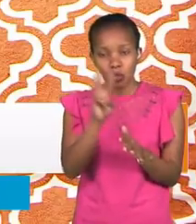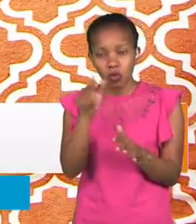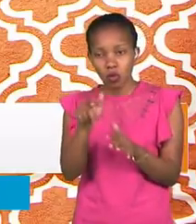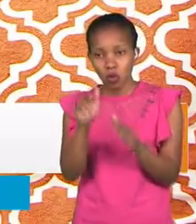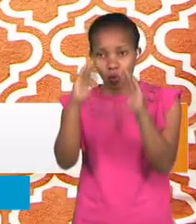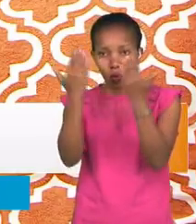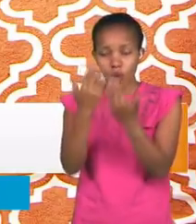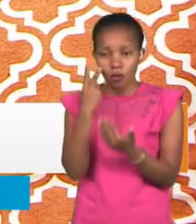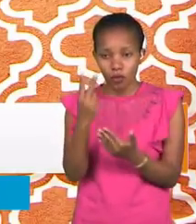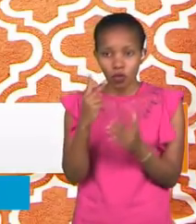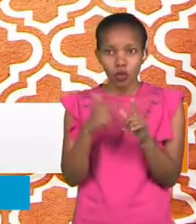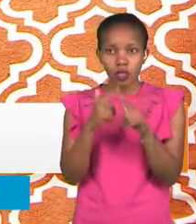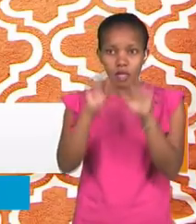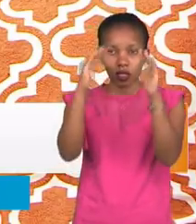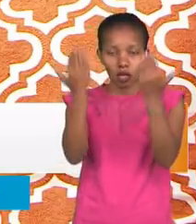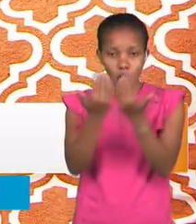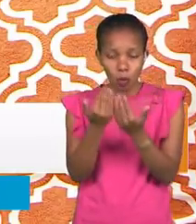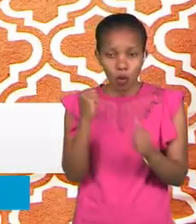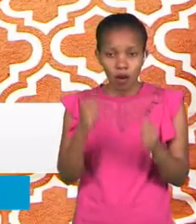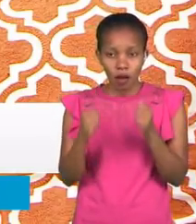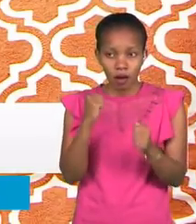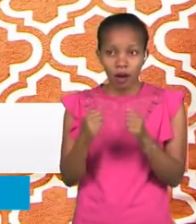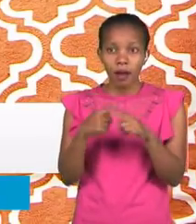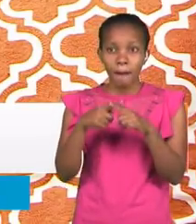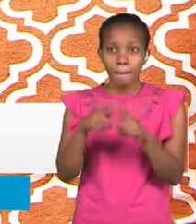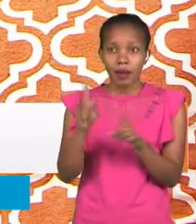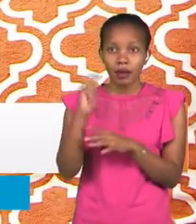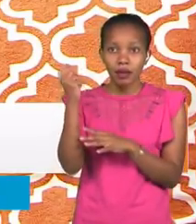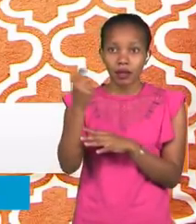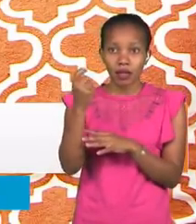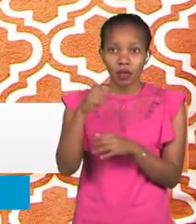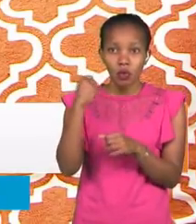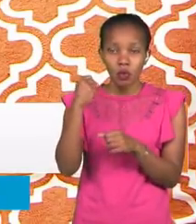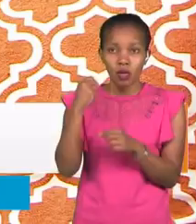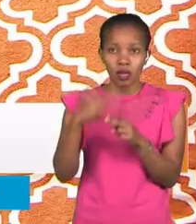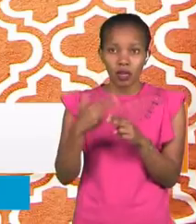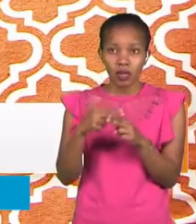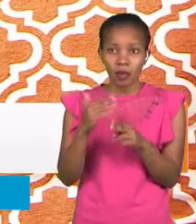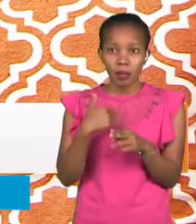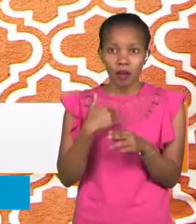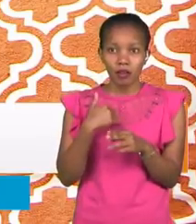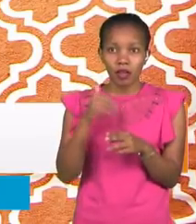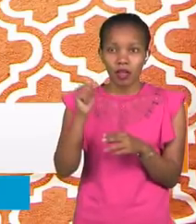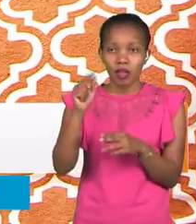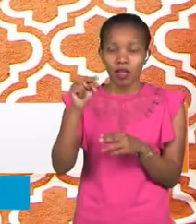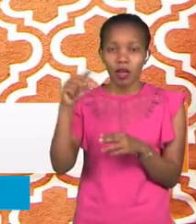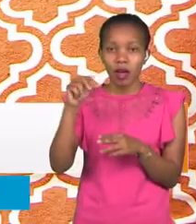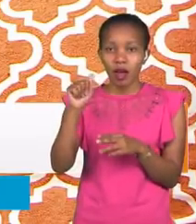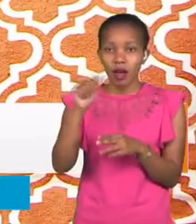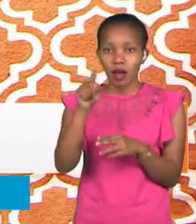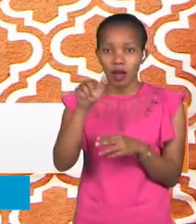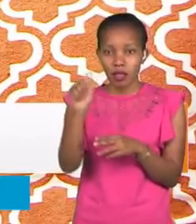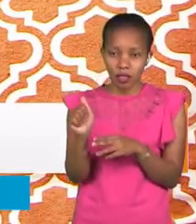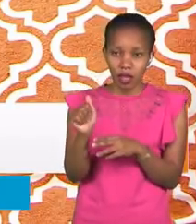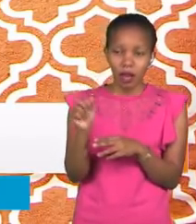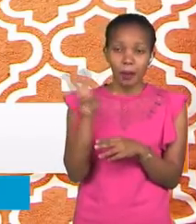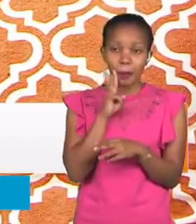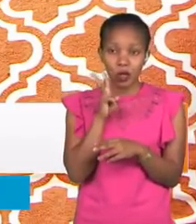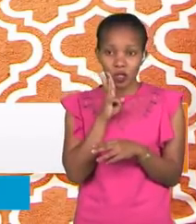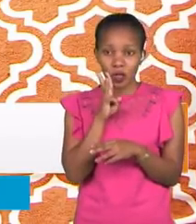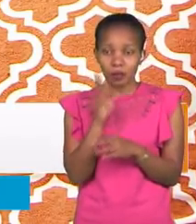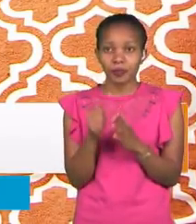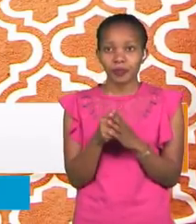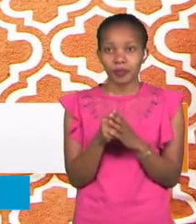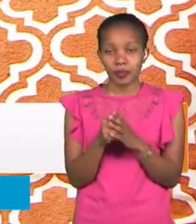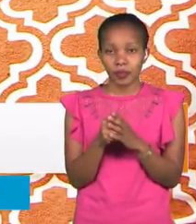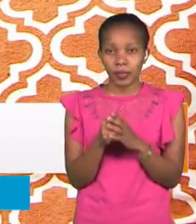that it's actually mm-hmm. a global run. Mm-hmm. Mm-hmm. But in Kenya, we have dubbed it Angaza Namaji. Angaza come Namaji. And tell it okay. with water.